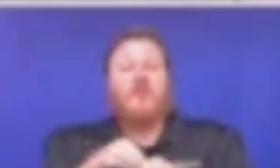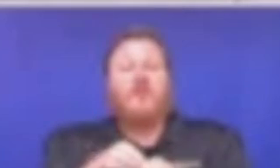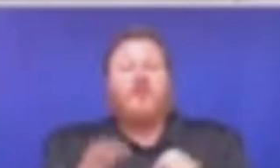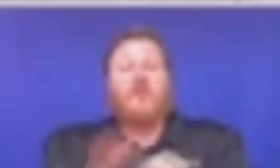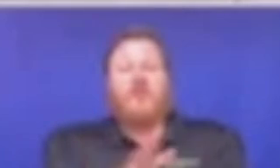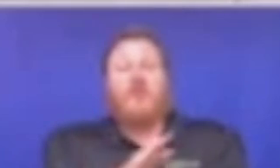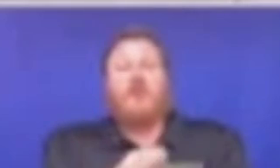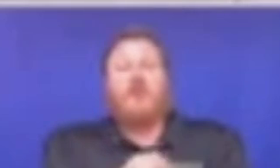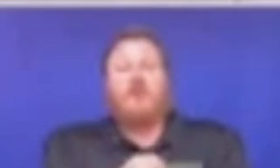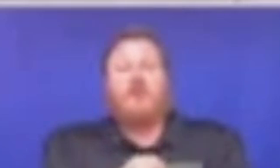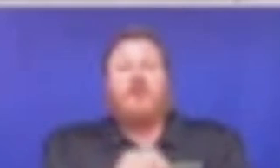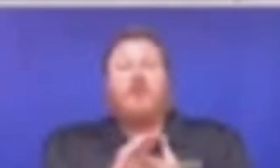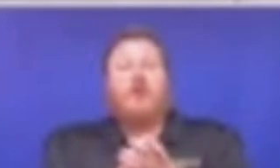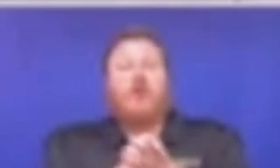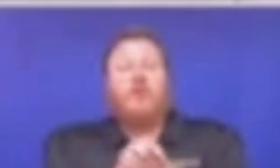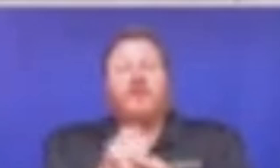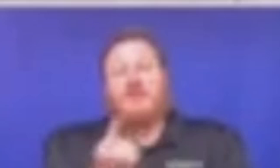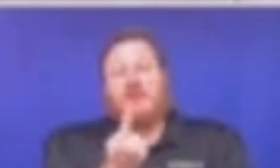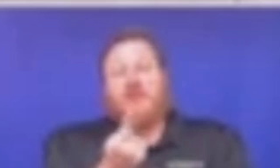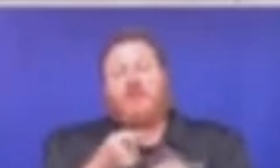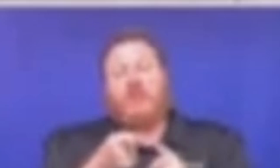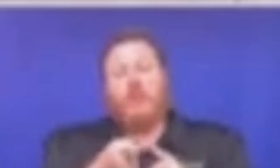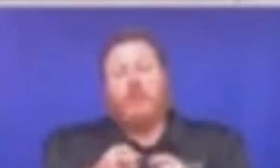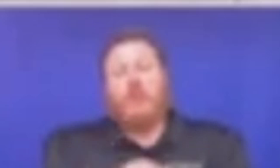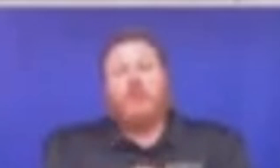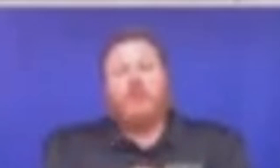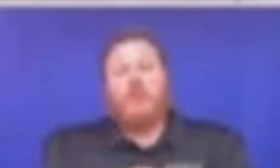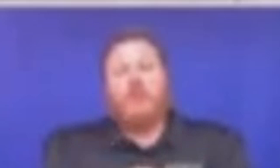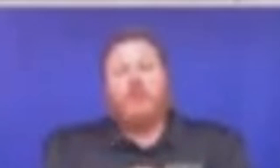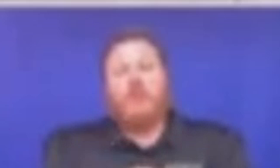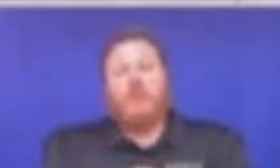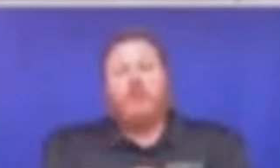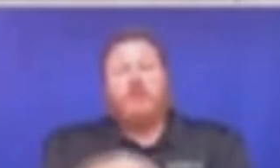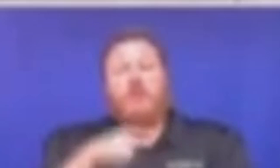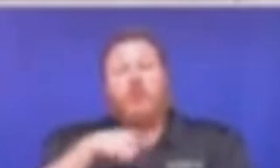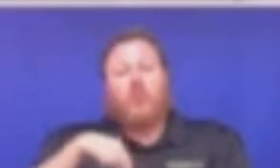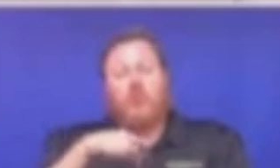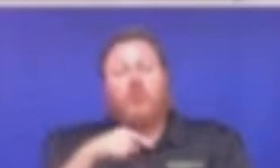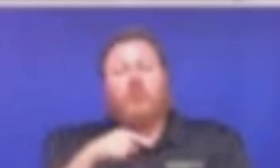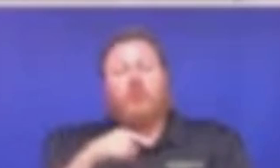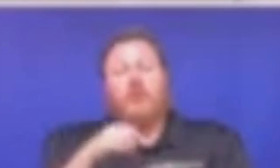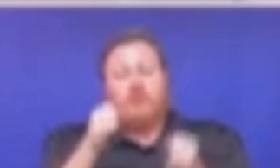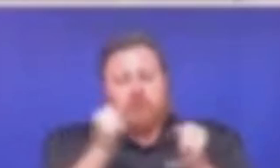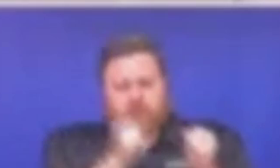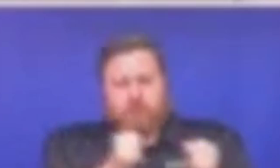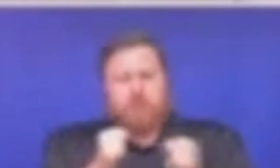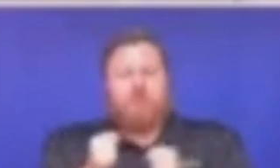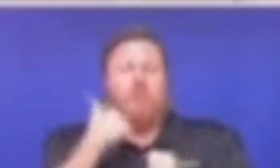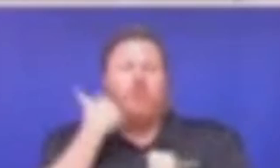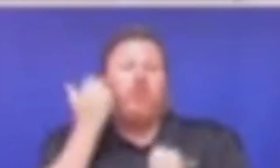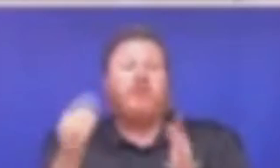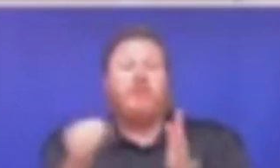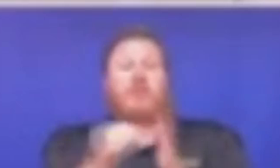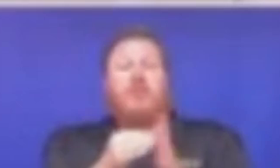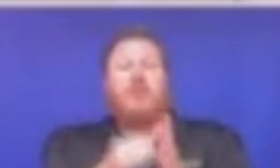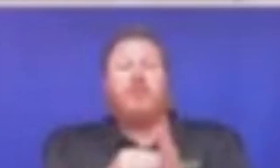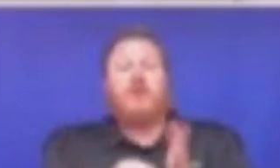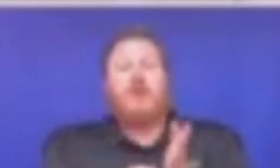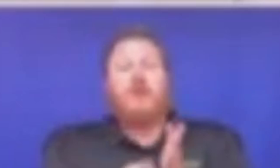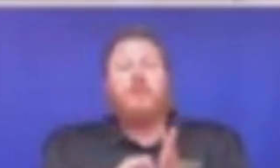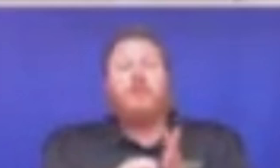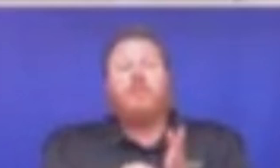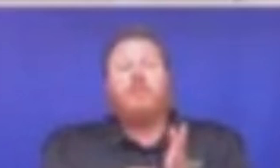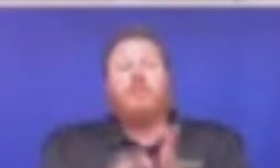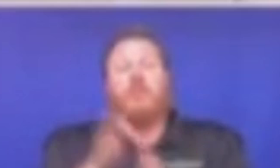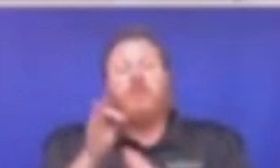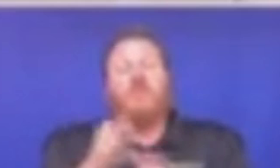we have committed ourselves to, and this is what we are determined to execute, to improve